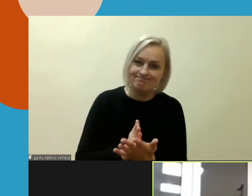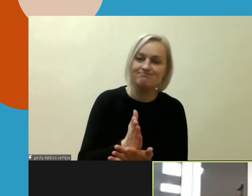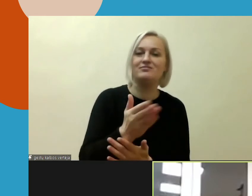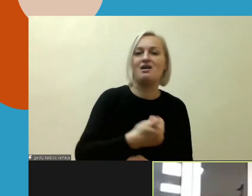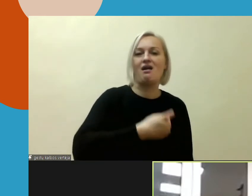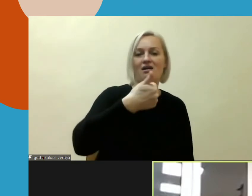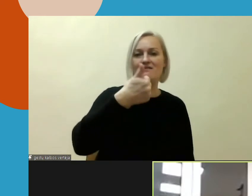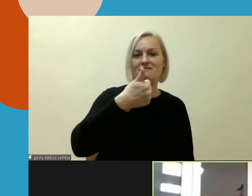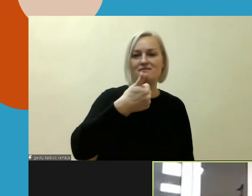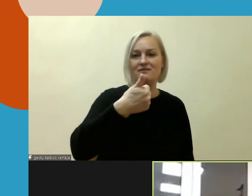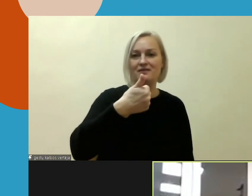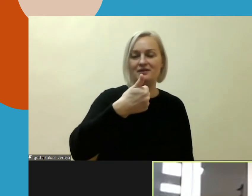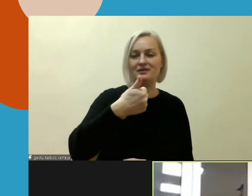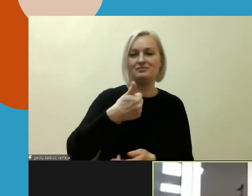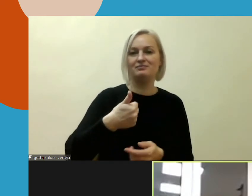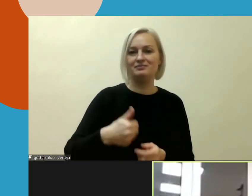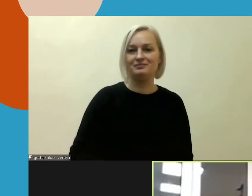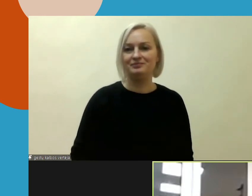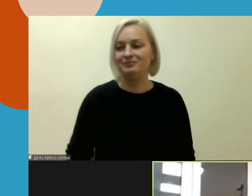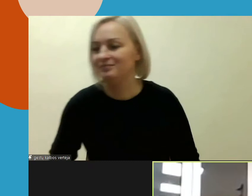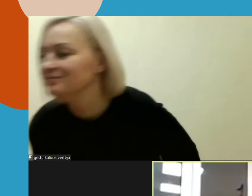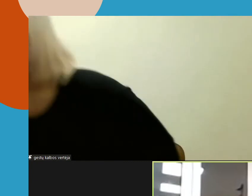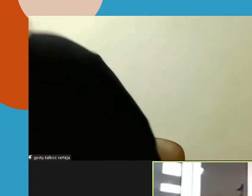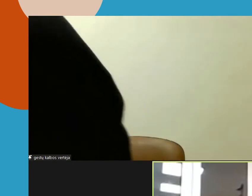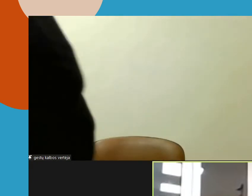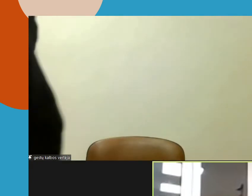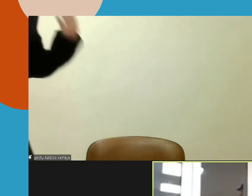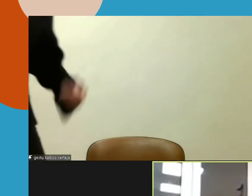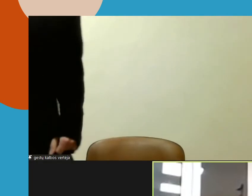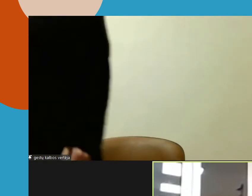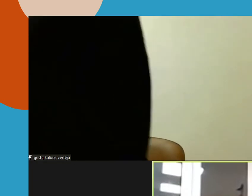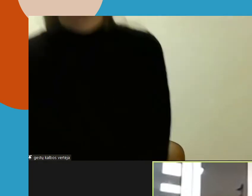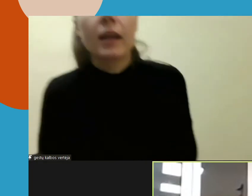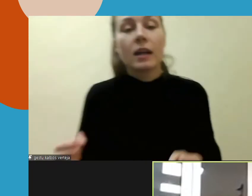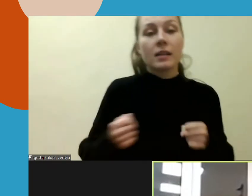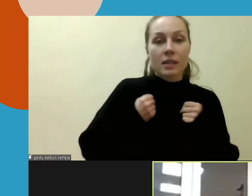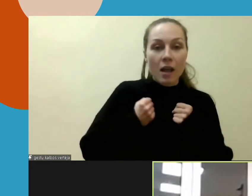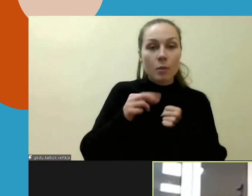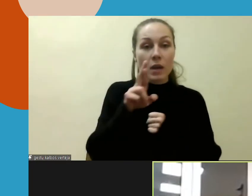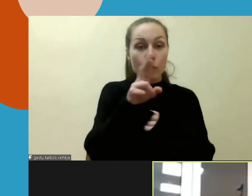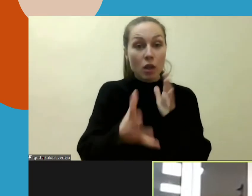us. And I don't think that I will surprise Goda by saying that.